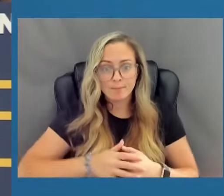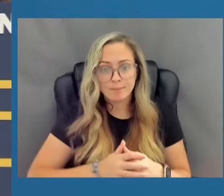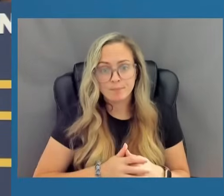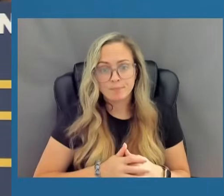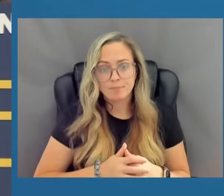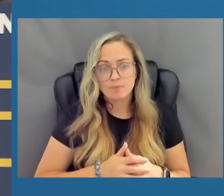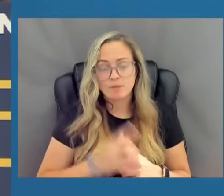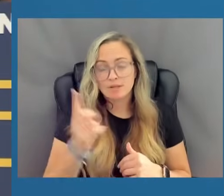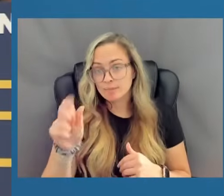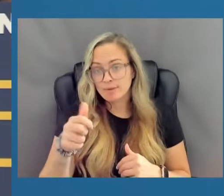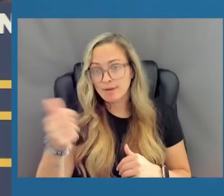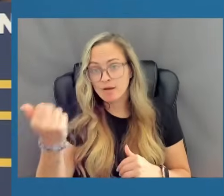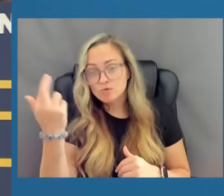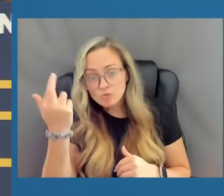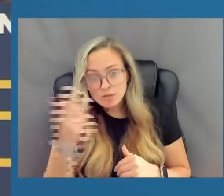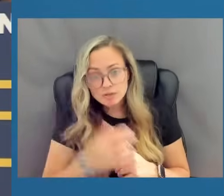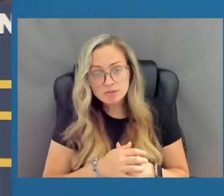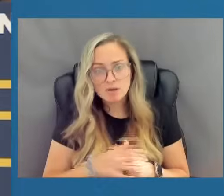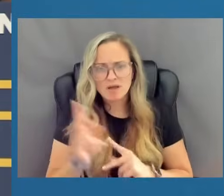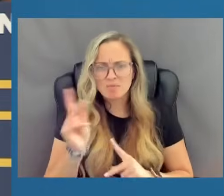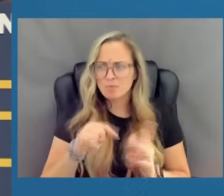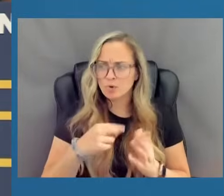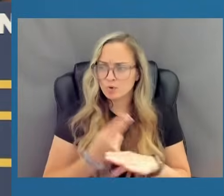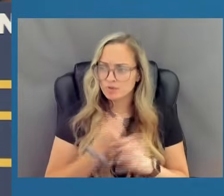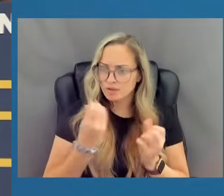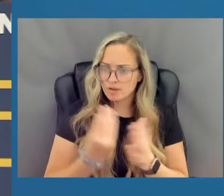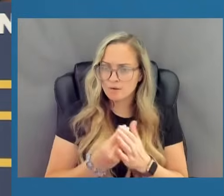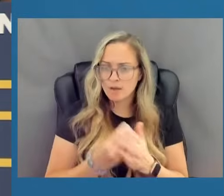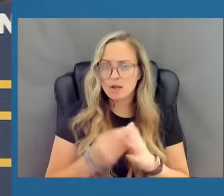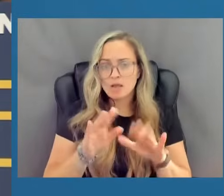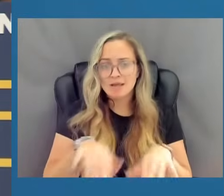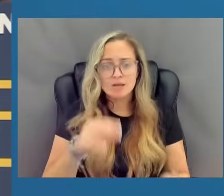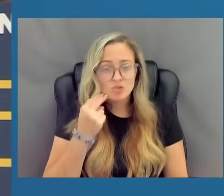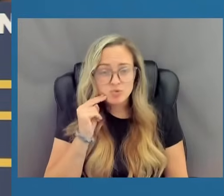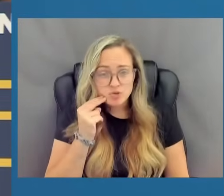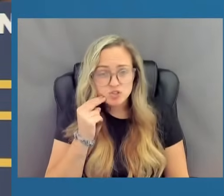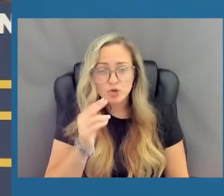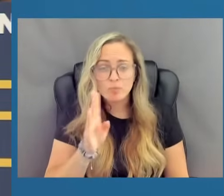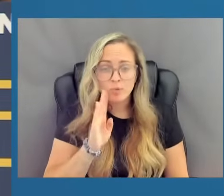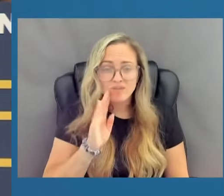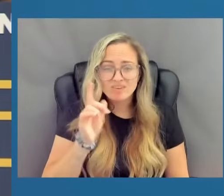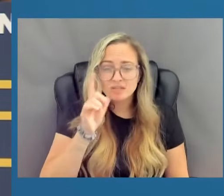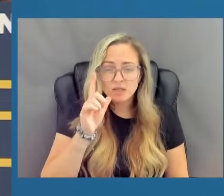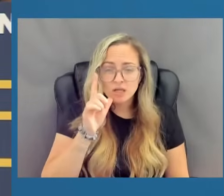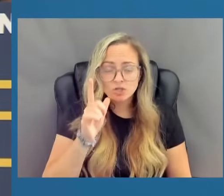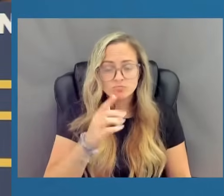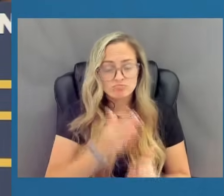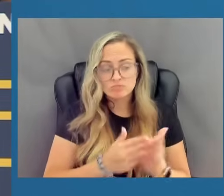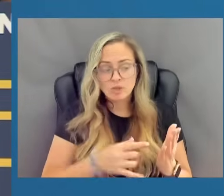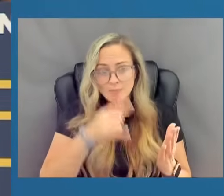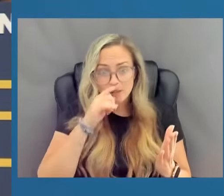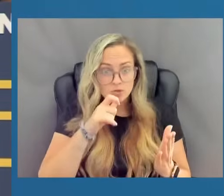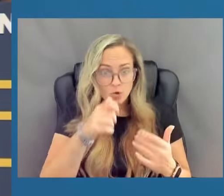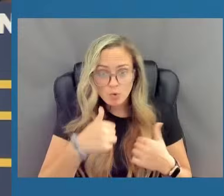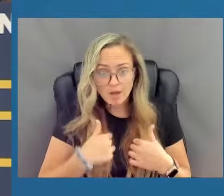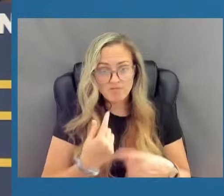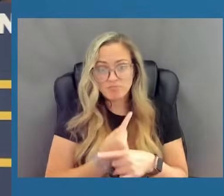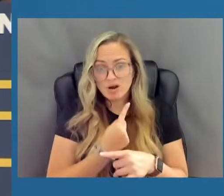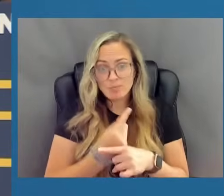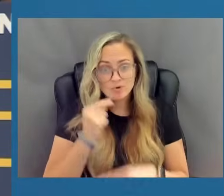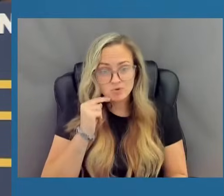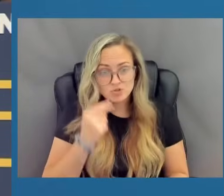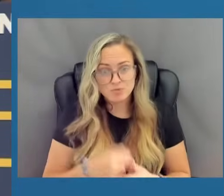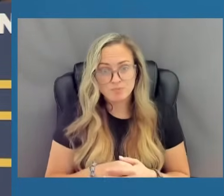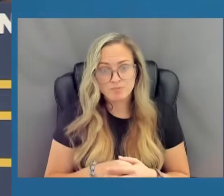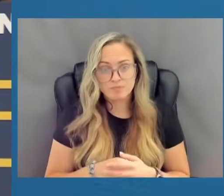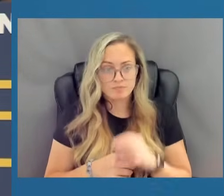Something else we realized, people were spending a lot of money on their kids' nutrition, breakfast and lunch, and some kids were not getting proper nutrition. And there was